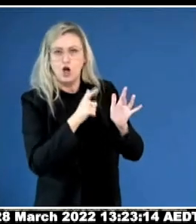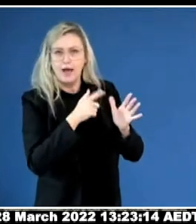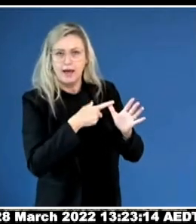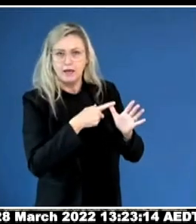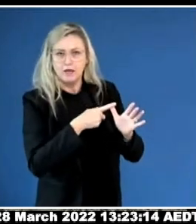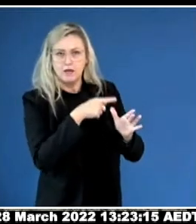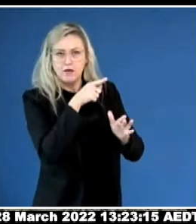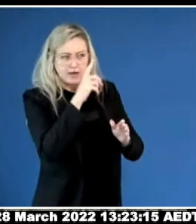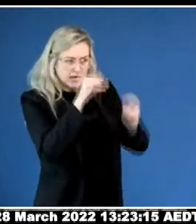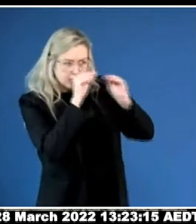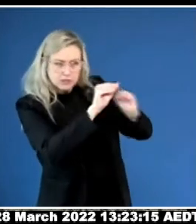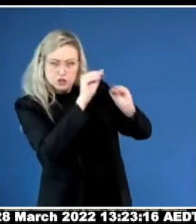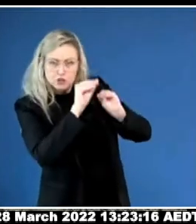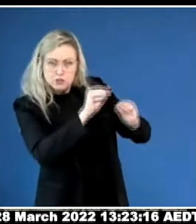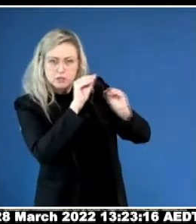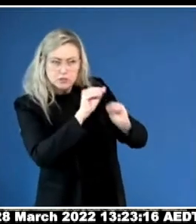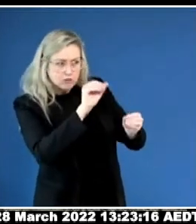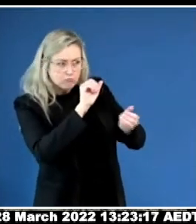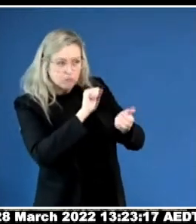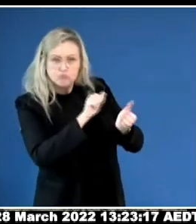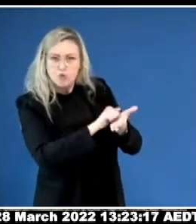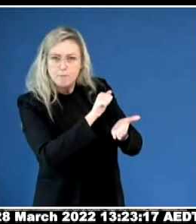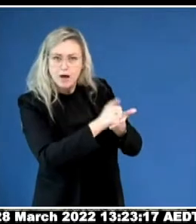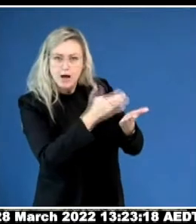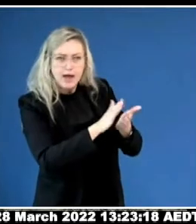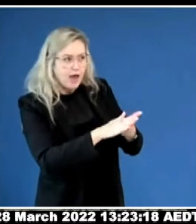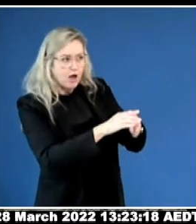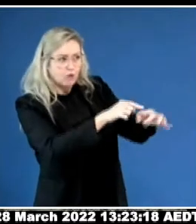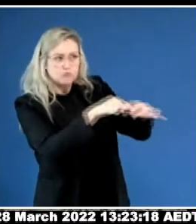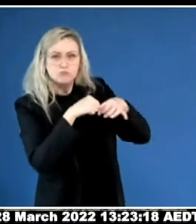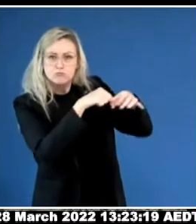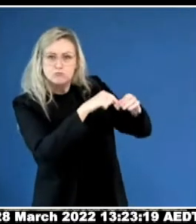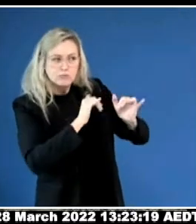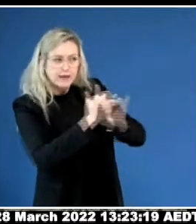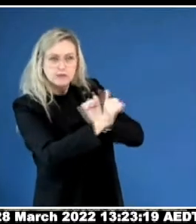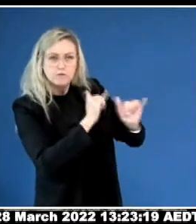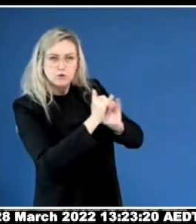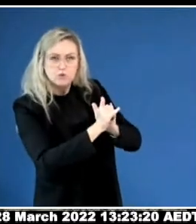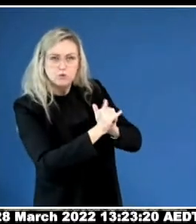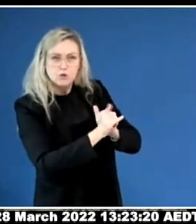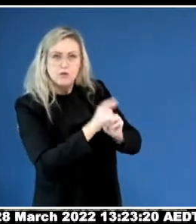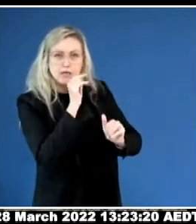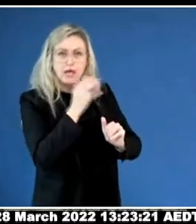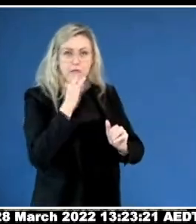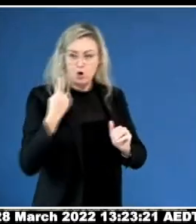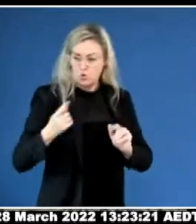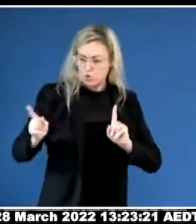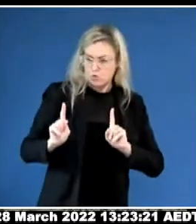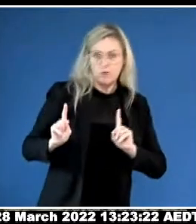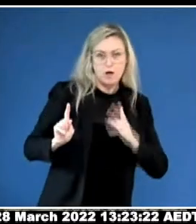so that it is safe. Mm-hmm. Asking the carer to leave the room and have that, I just need a 5-minute conversation with so-and-so so that we